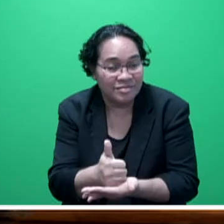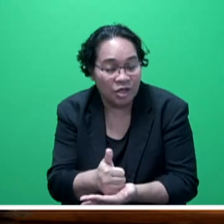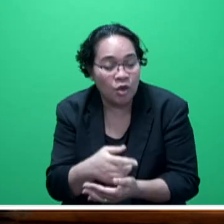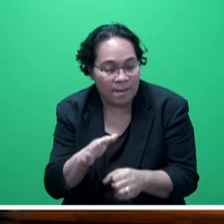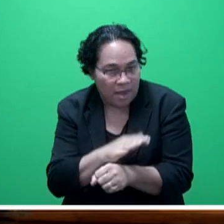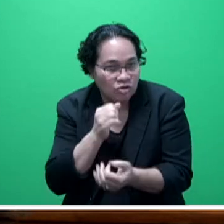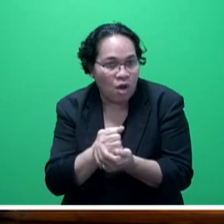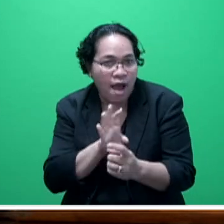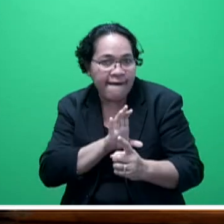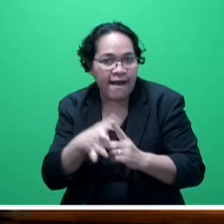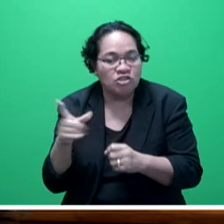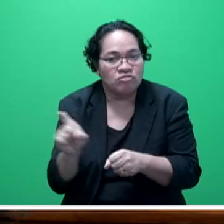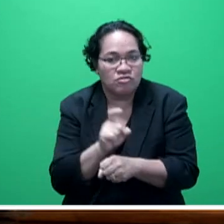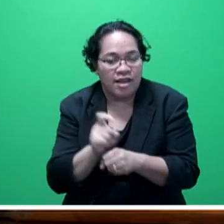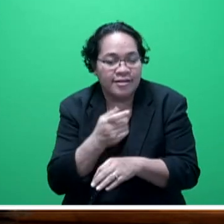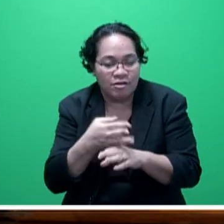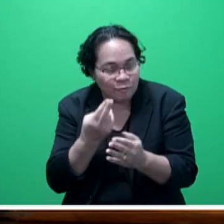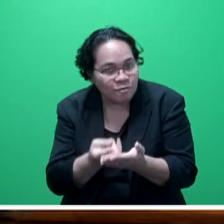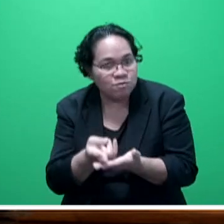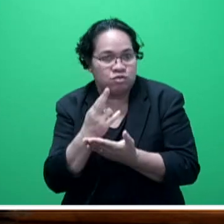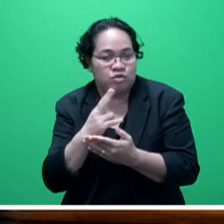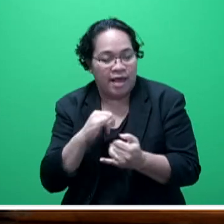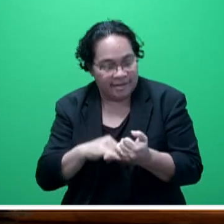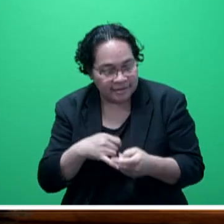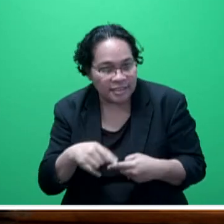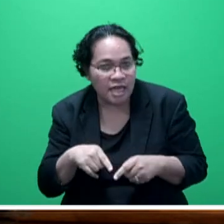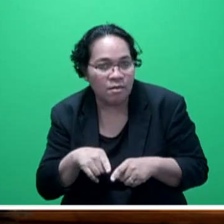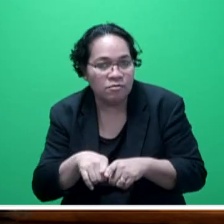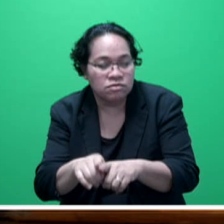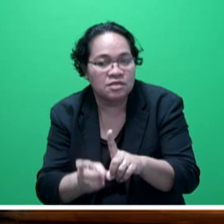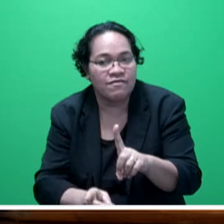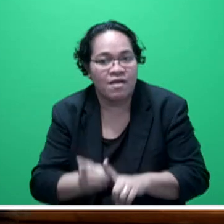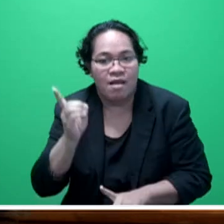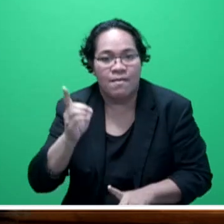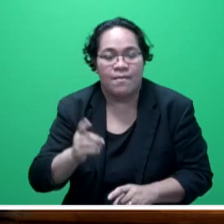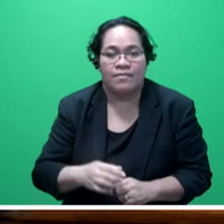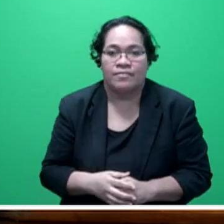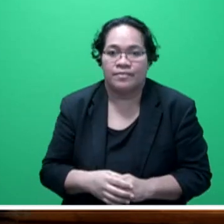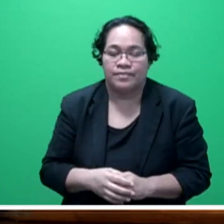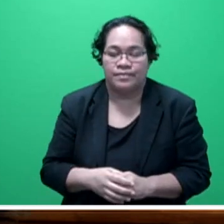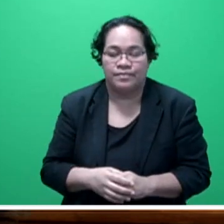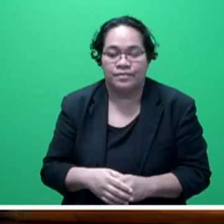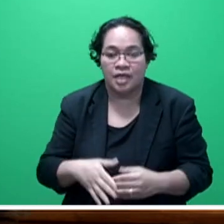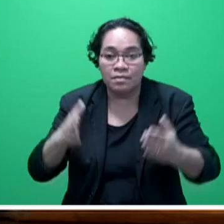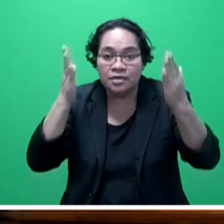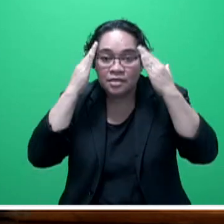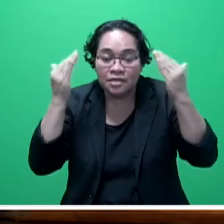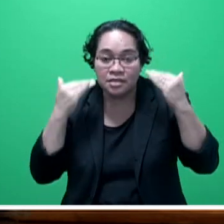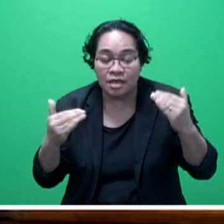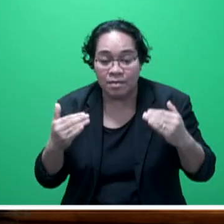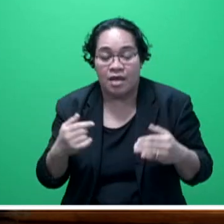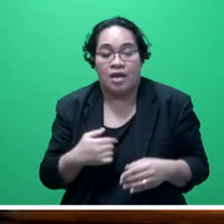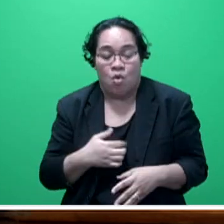a culture of resilience and sustainability in development. Mr. Speaker, sir,